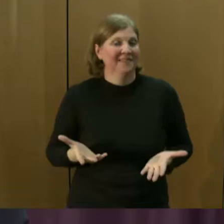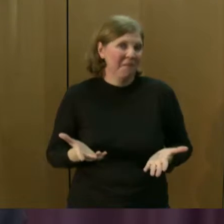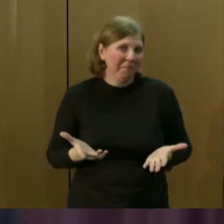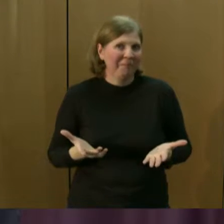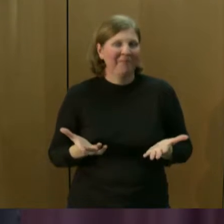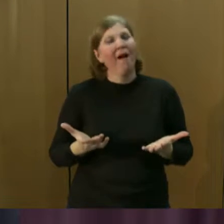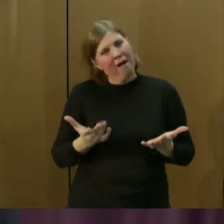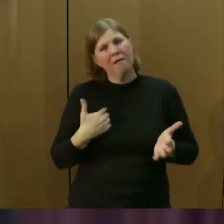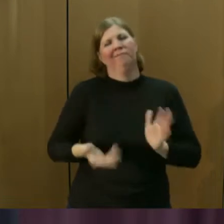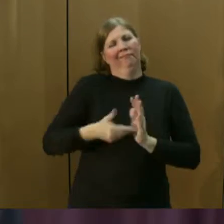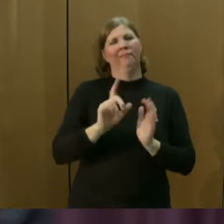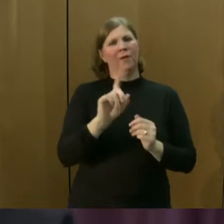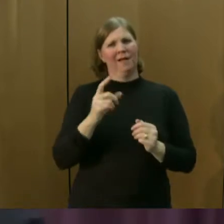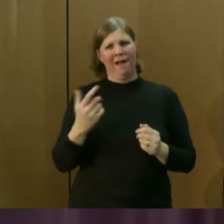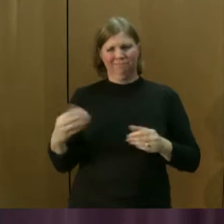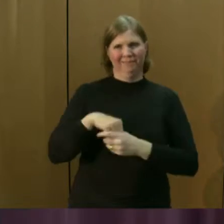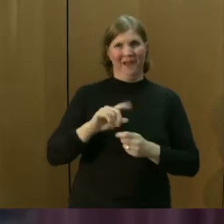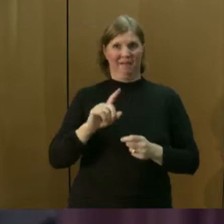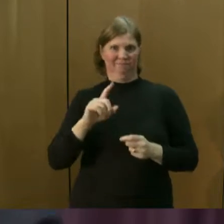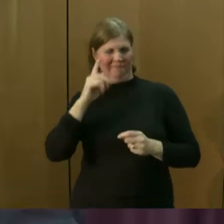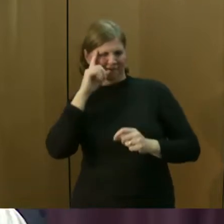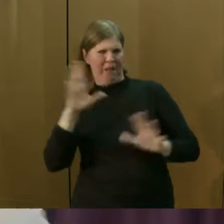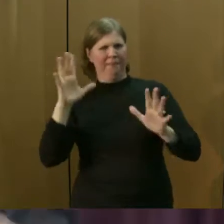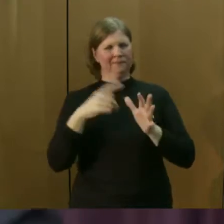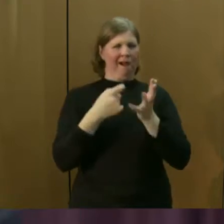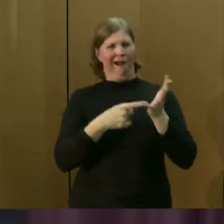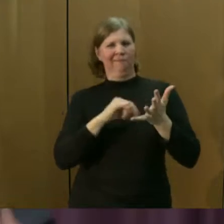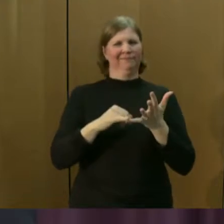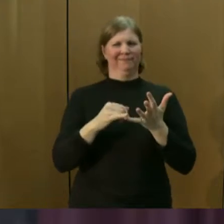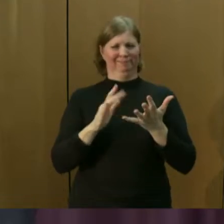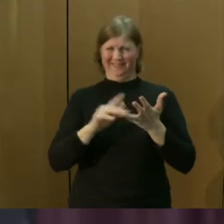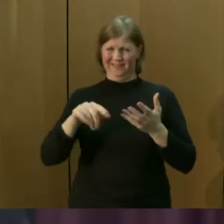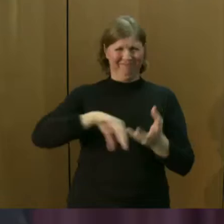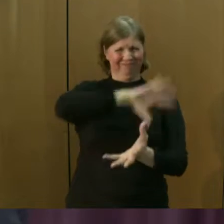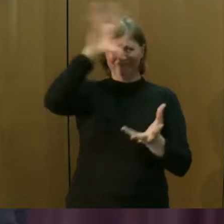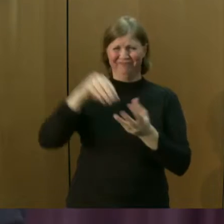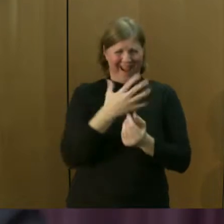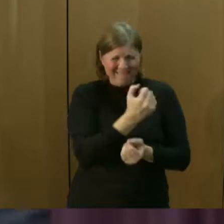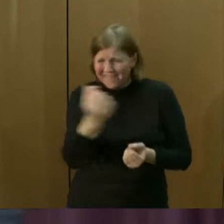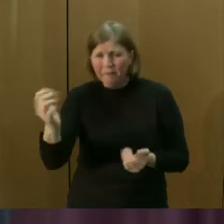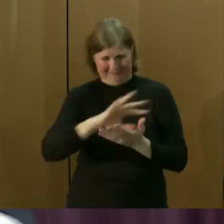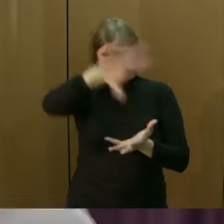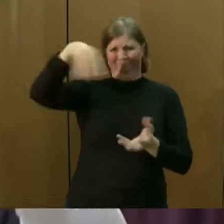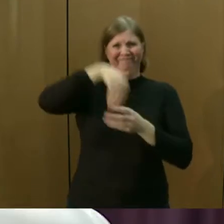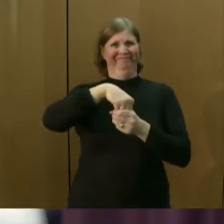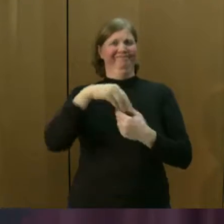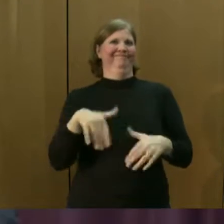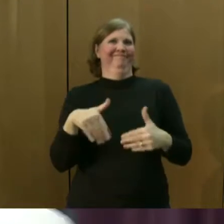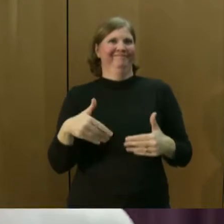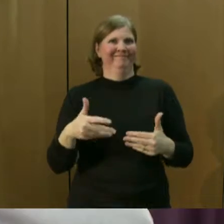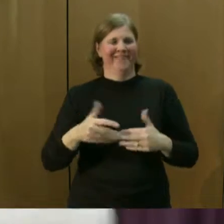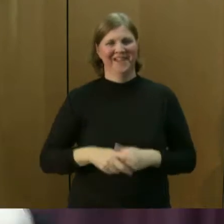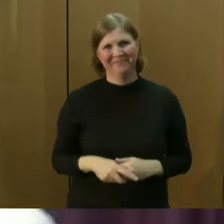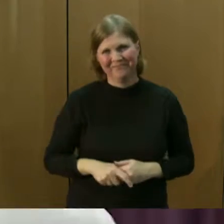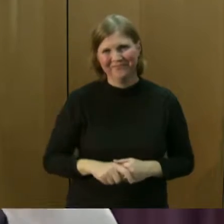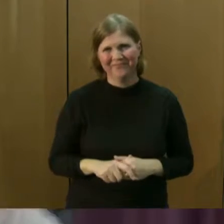well-known, famous, top-of-their-game artists and everything in between. So I think what all of these things are giving us at the Fringe is a real